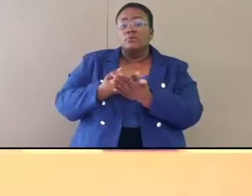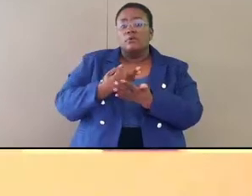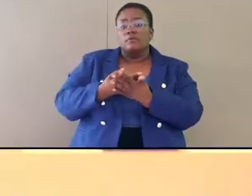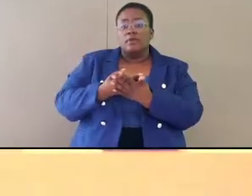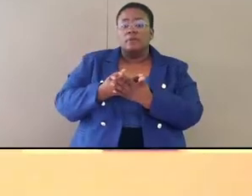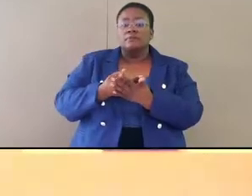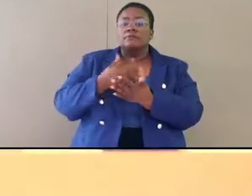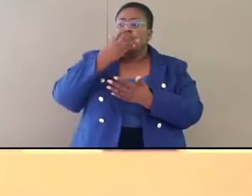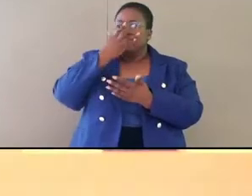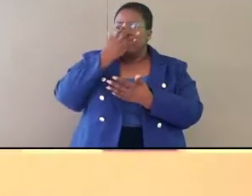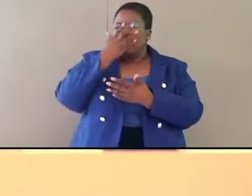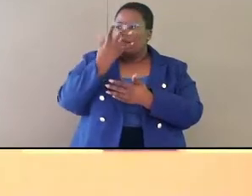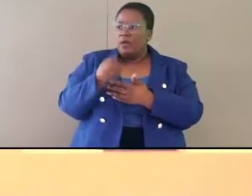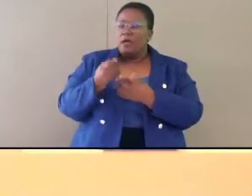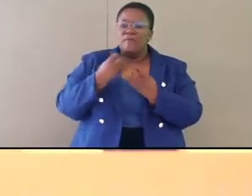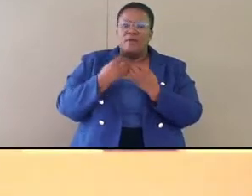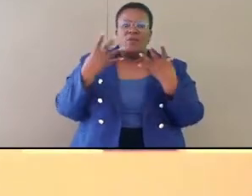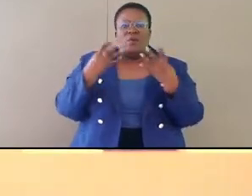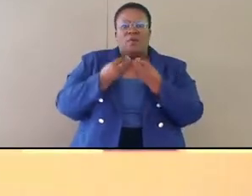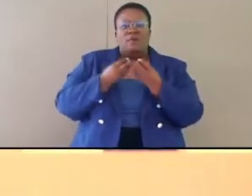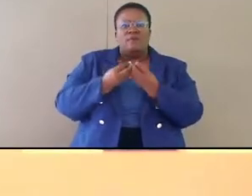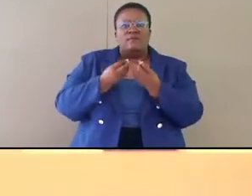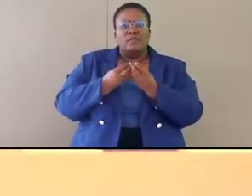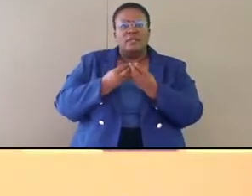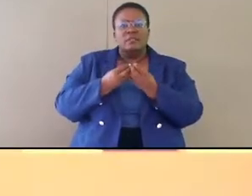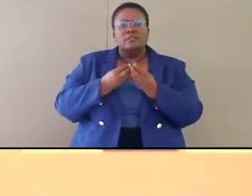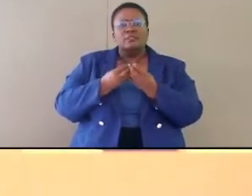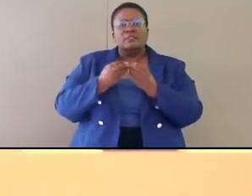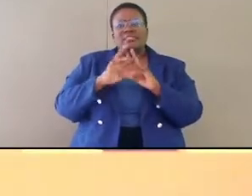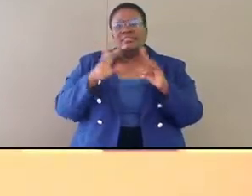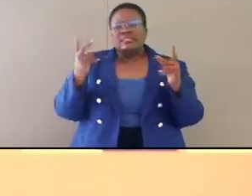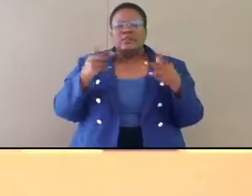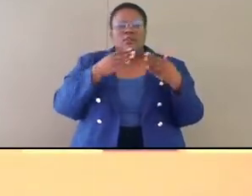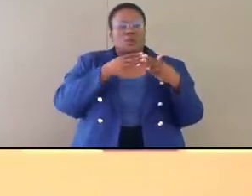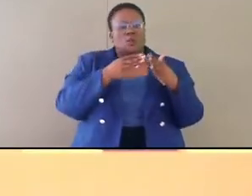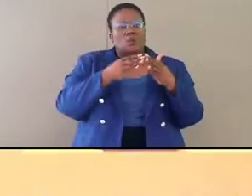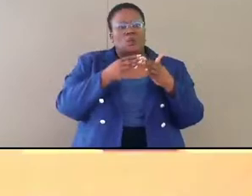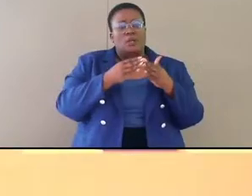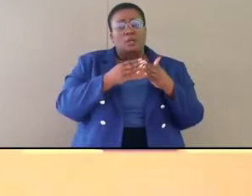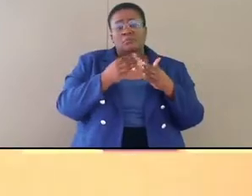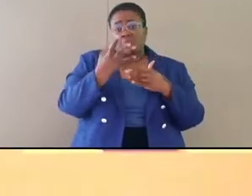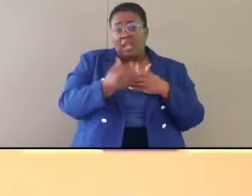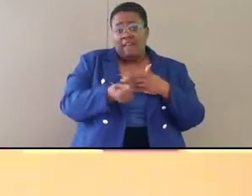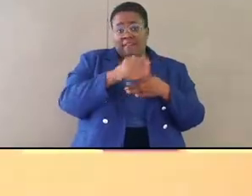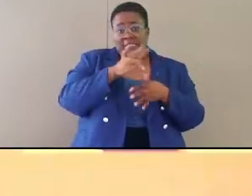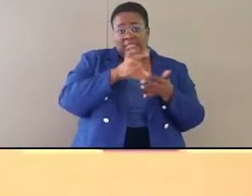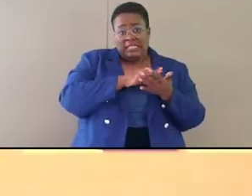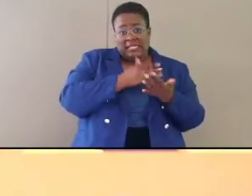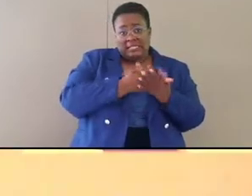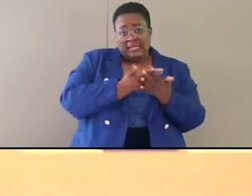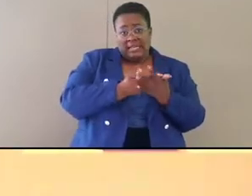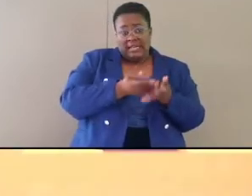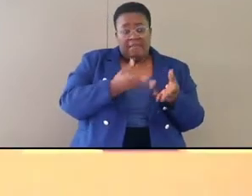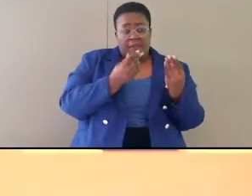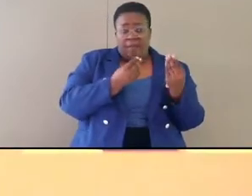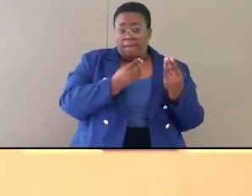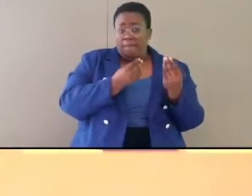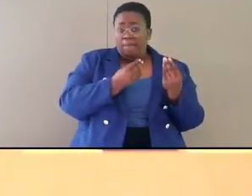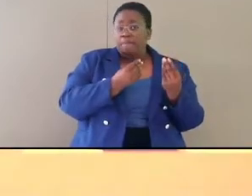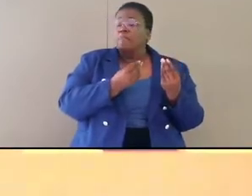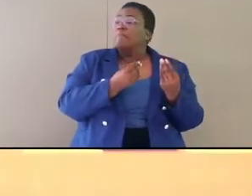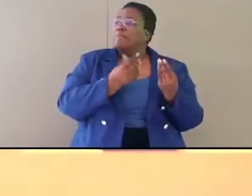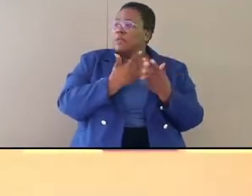got lots of things that are sitting in different corners can we have a centre that can crack the whip and I can tell you monitoring an